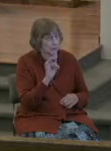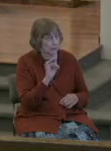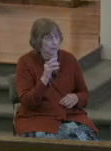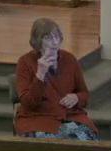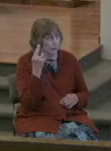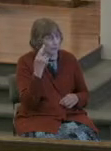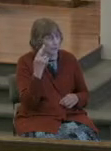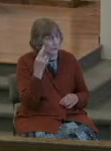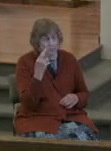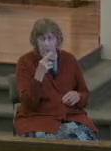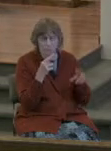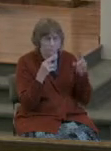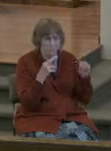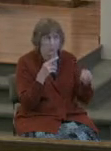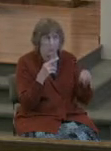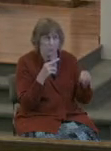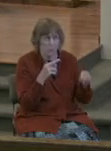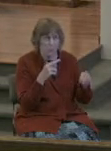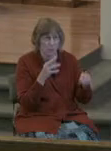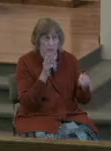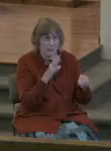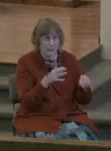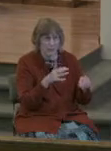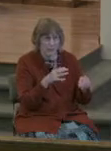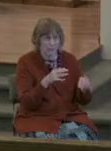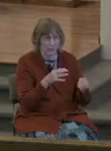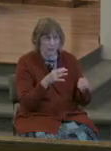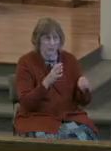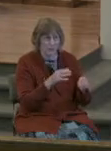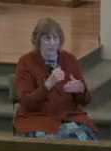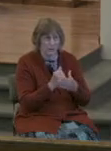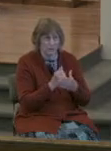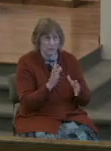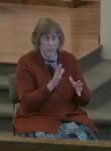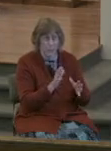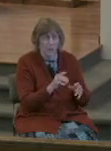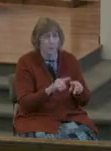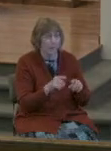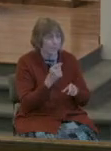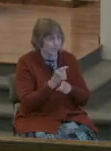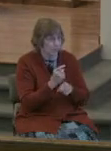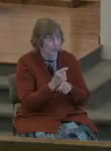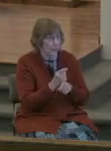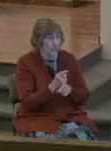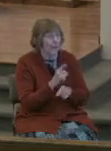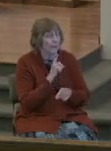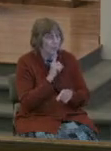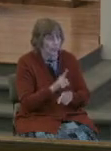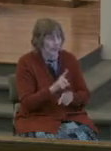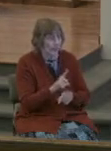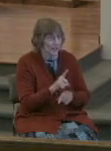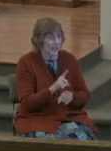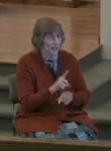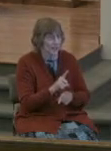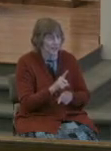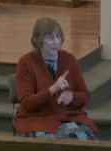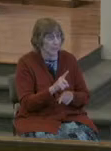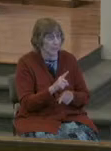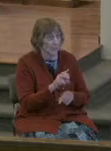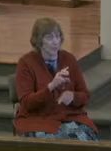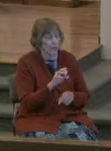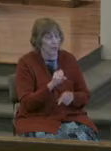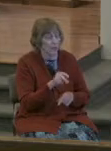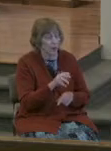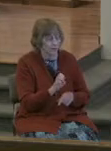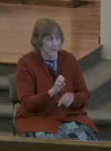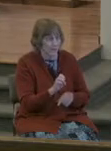the government doesn't, they're not going to find the root cause, okay? But he is right. There is a root cause. And